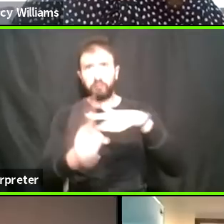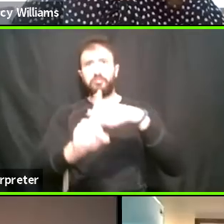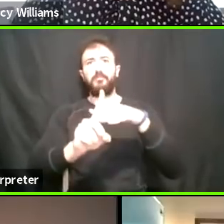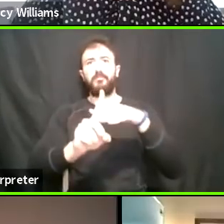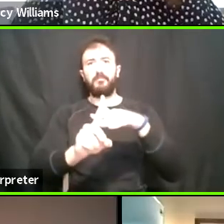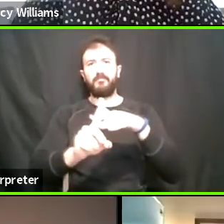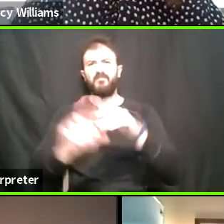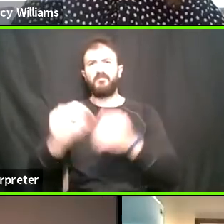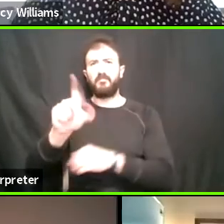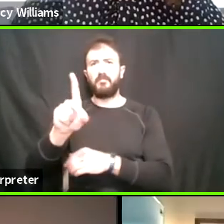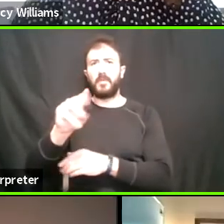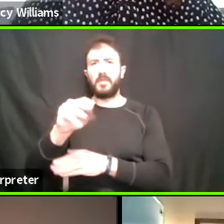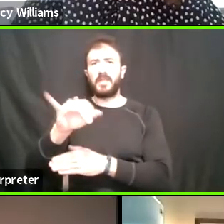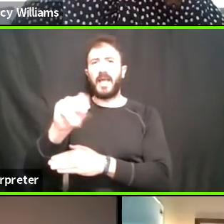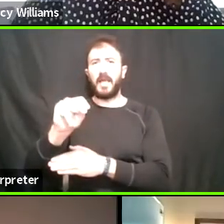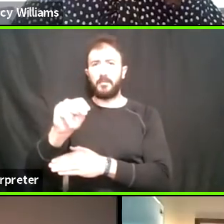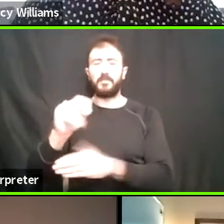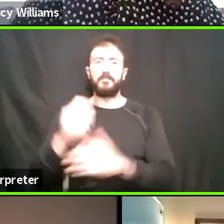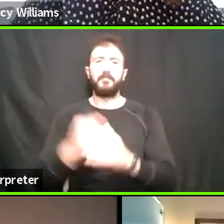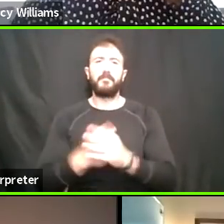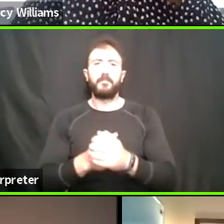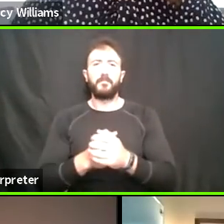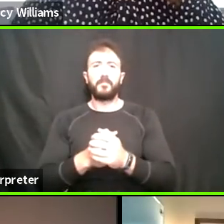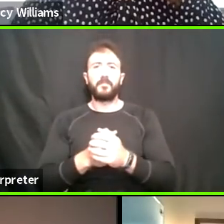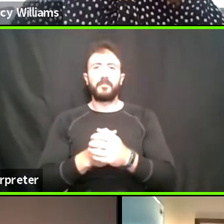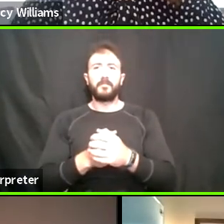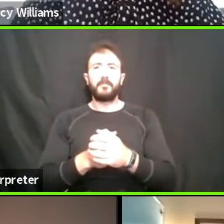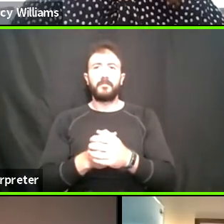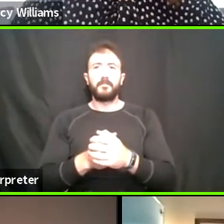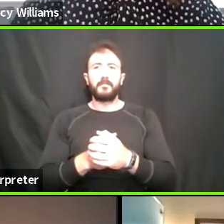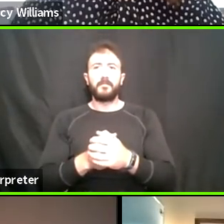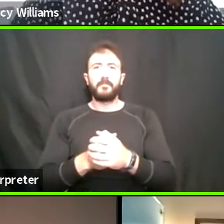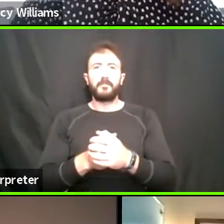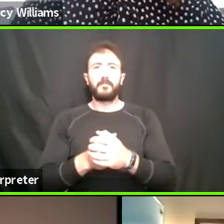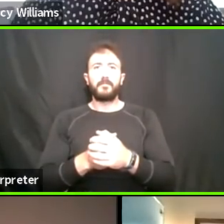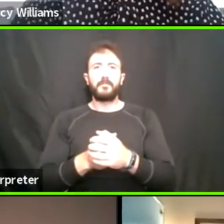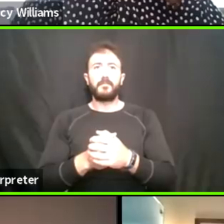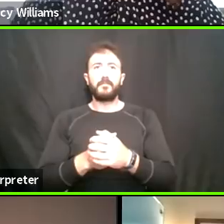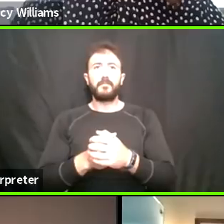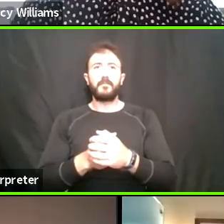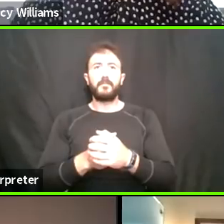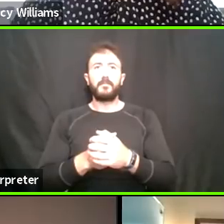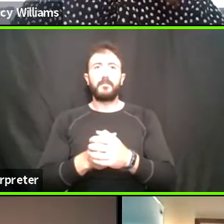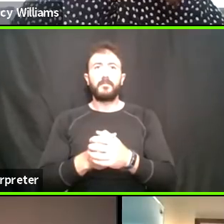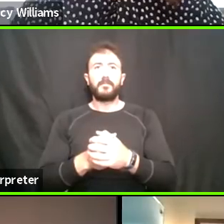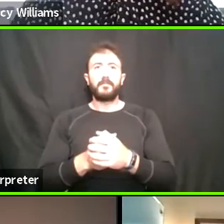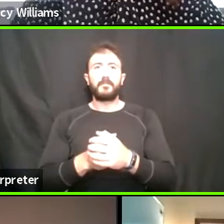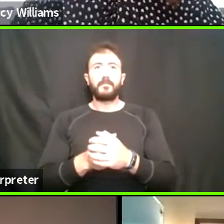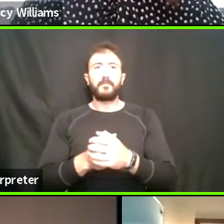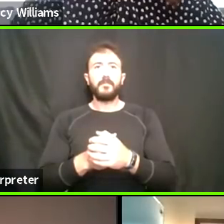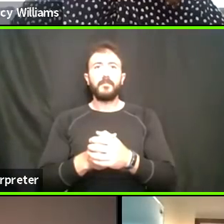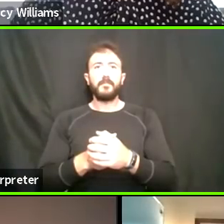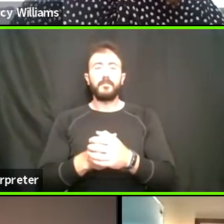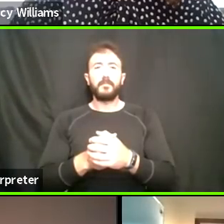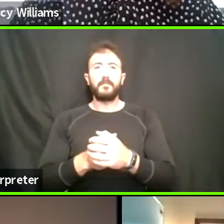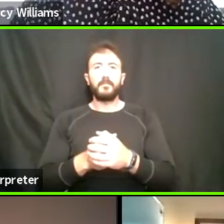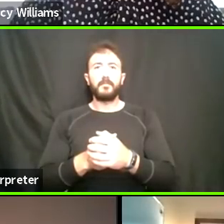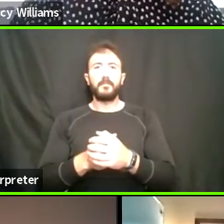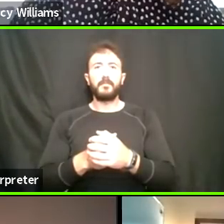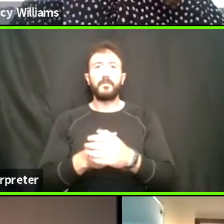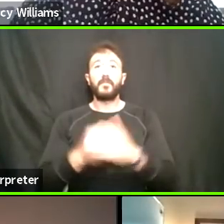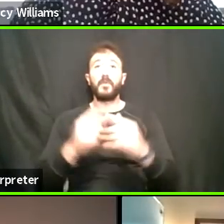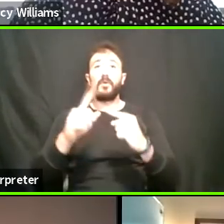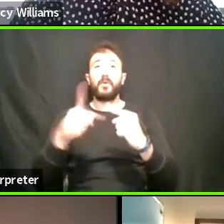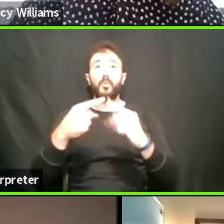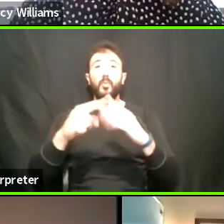them about people who have not completed it. And when we come back to in-person